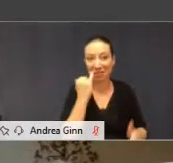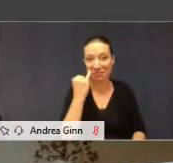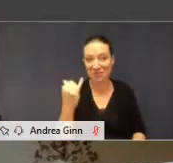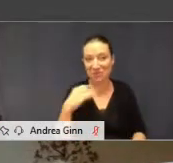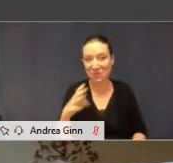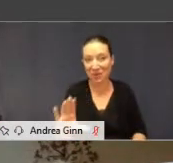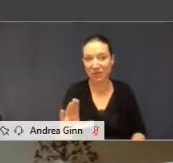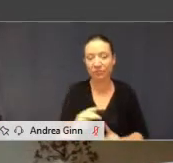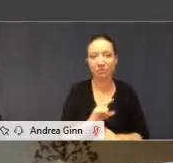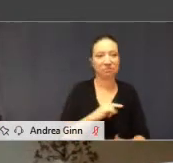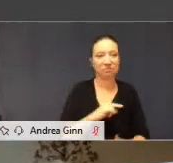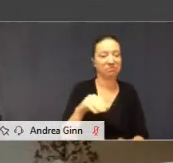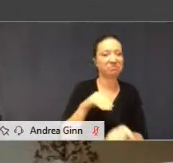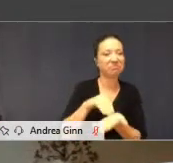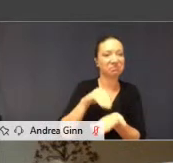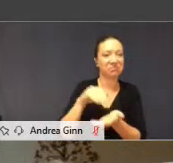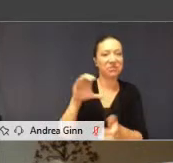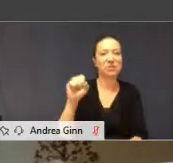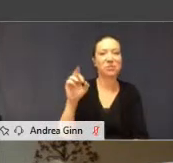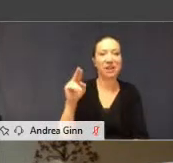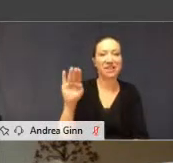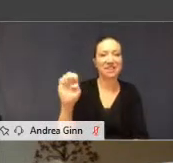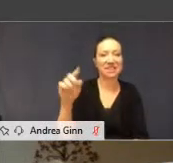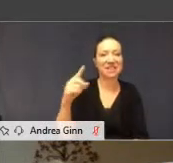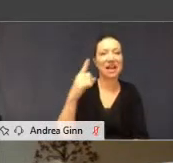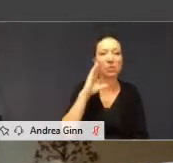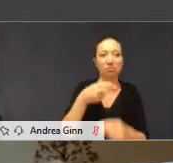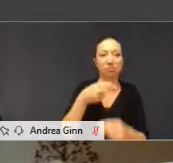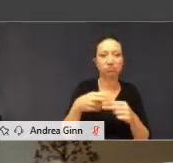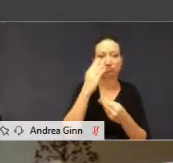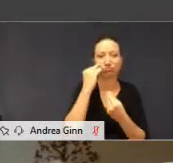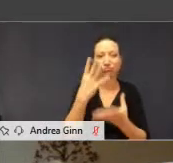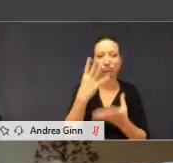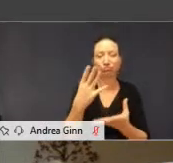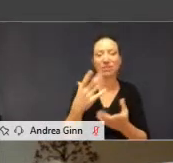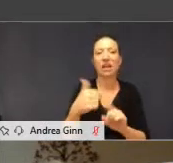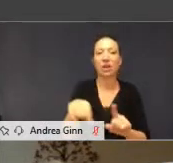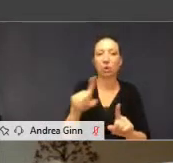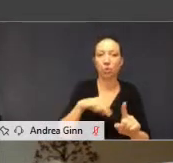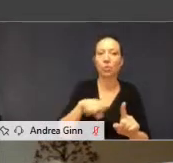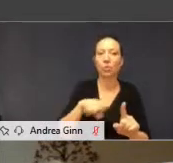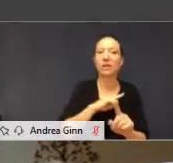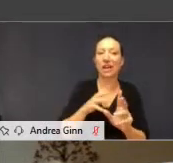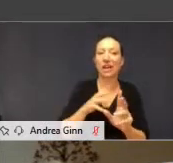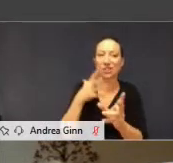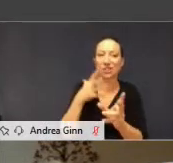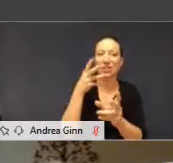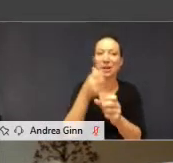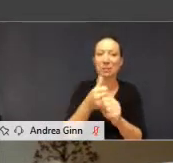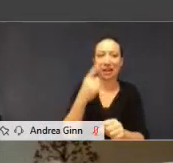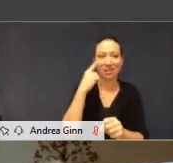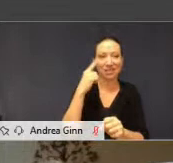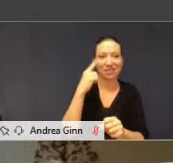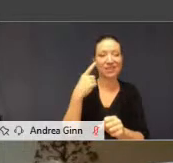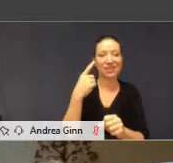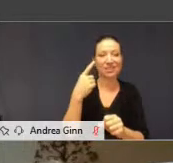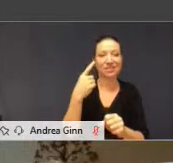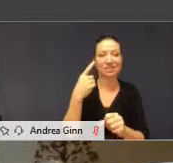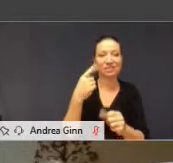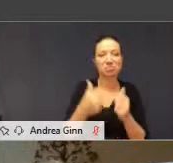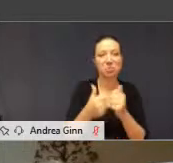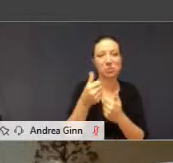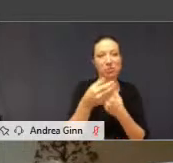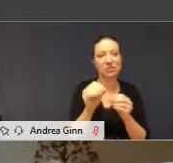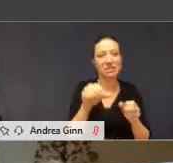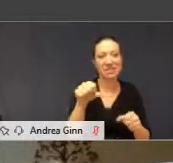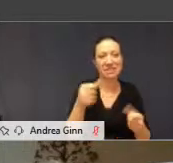quickly, I think we are catching up. I think, dental offices who are largely closed up, but a lot of people did